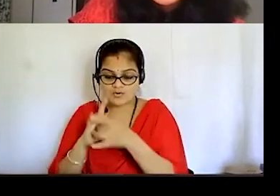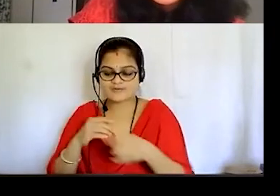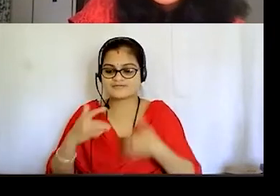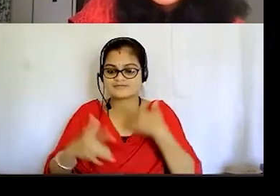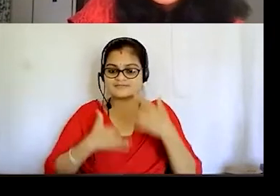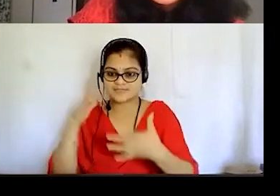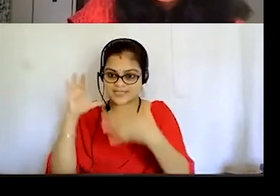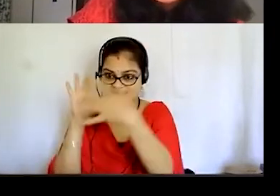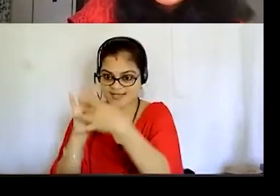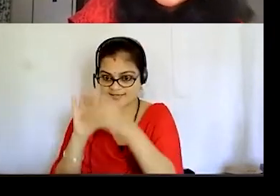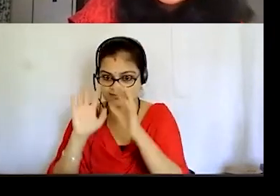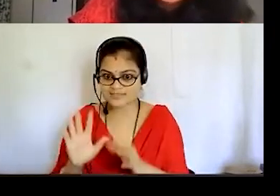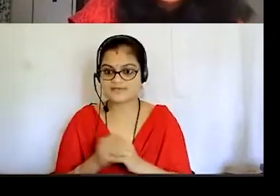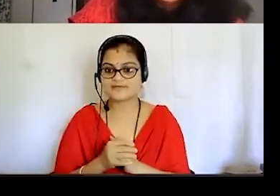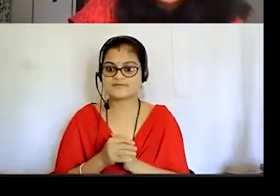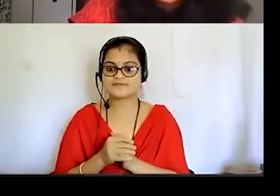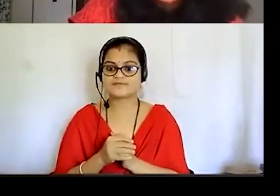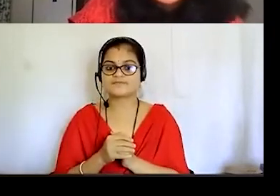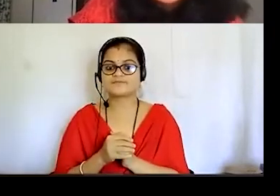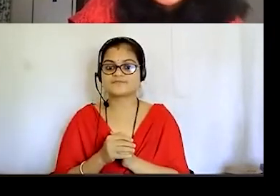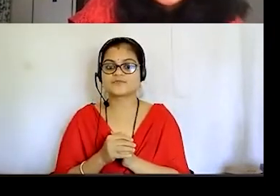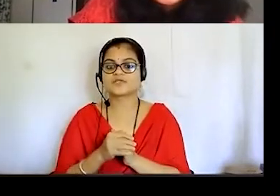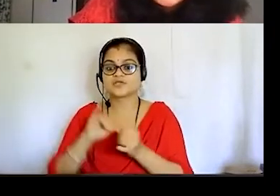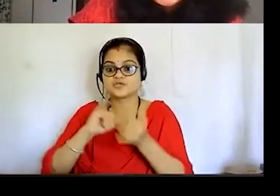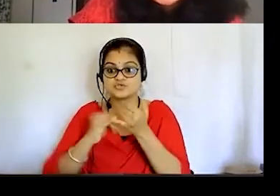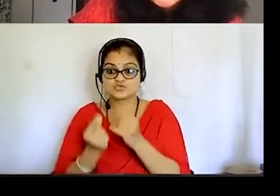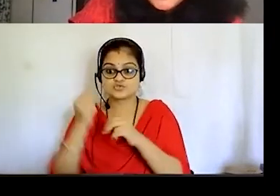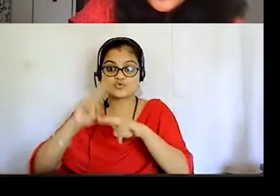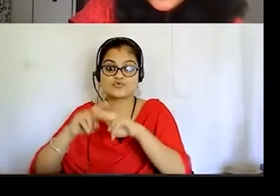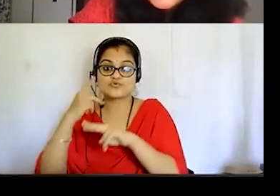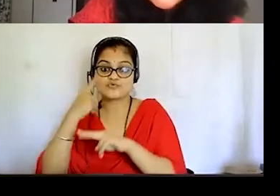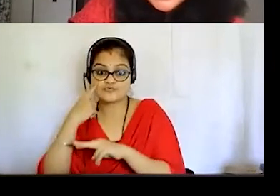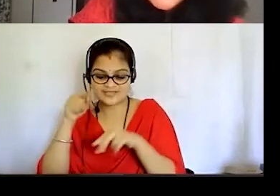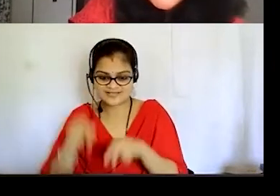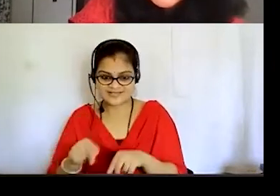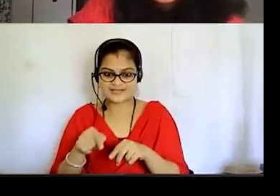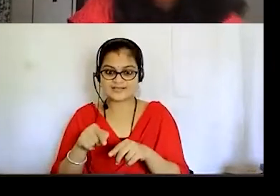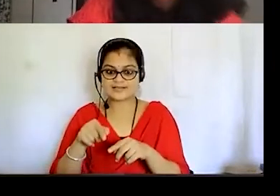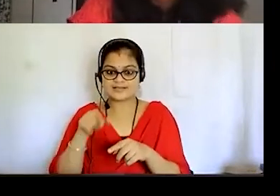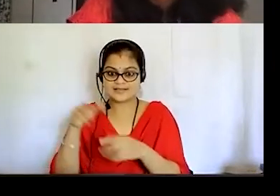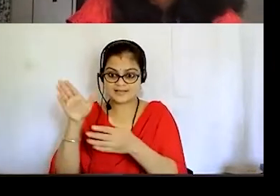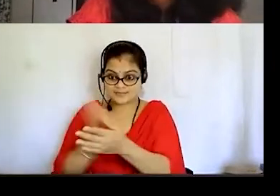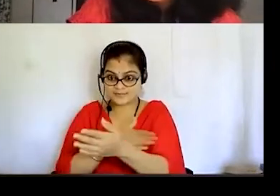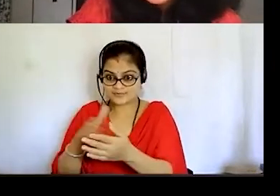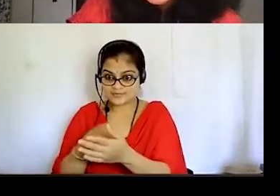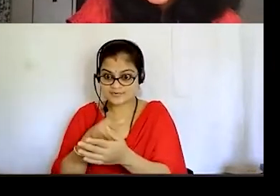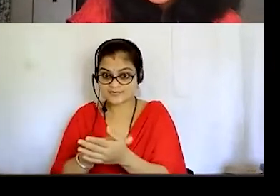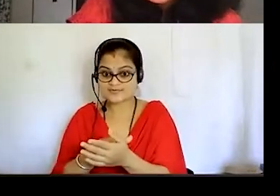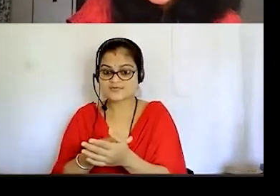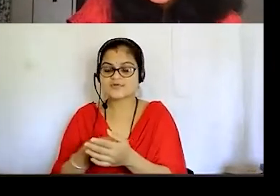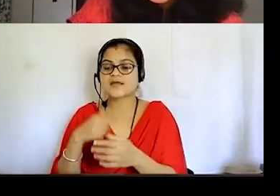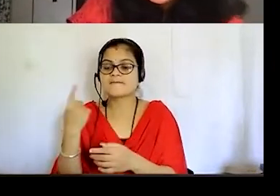the divine. The essence of the Sufiana Kalam here, in which the art form is based, is about